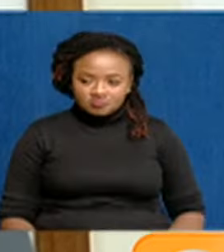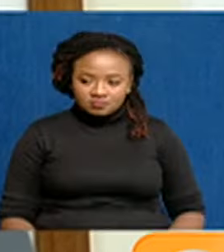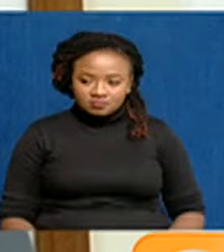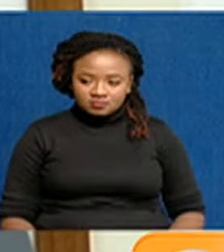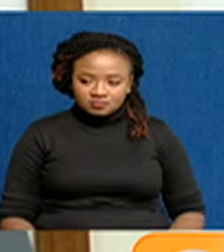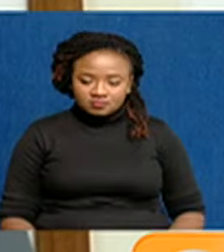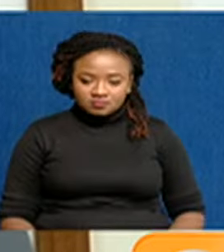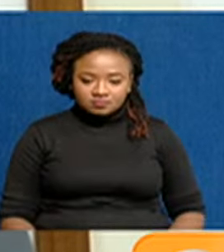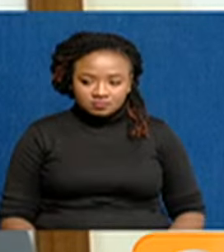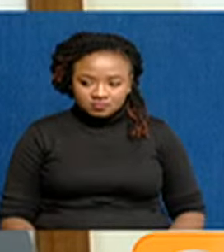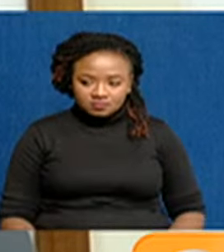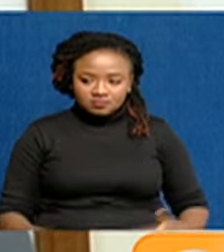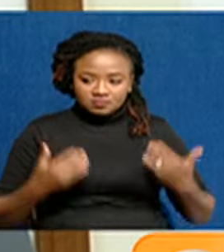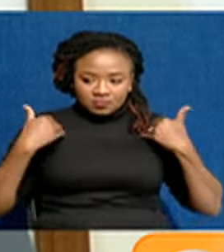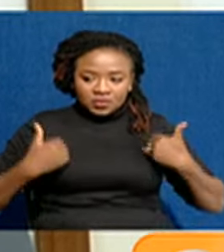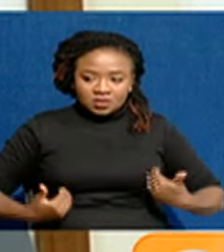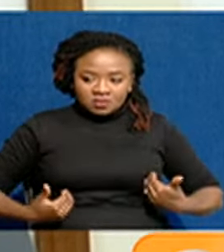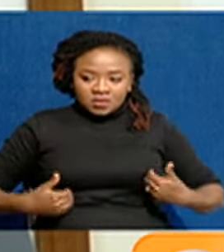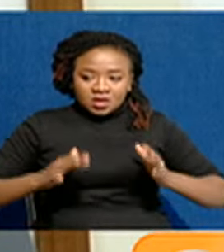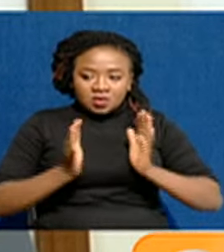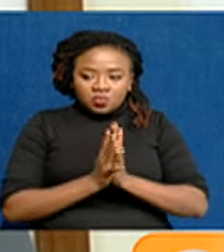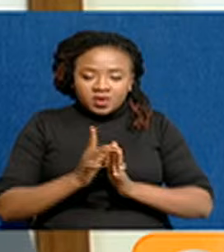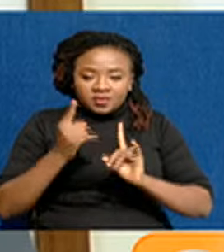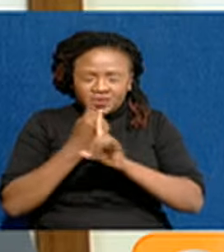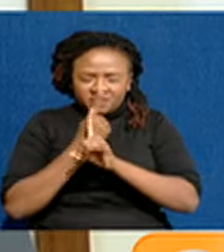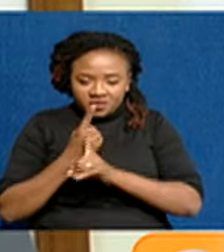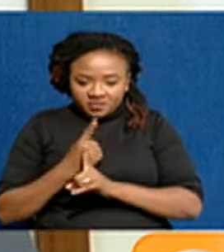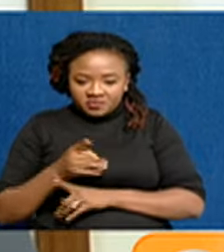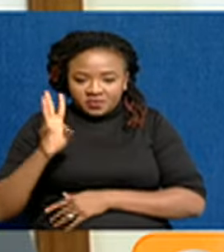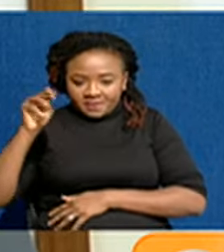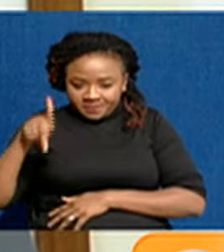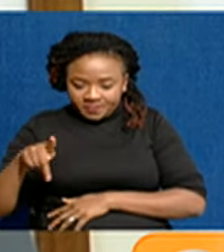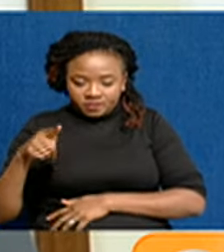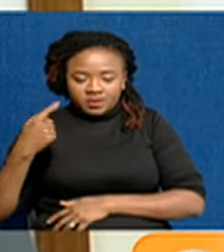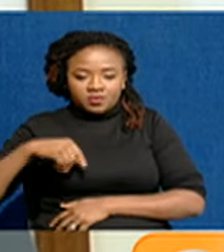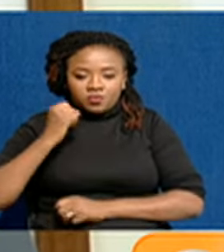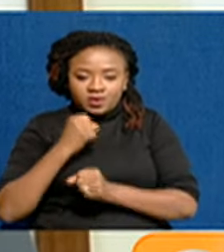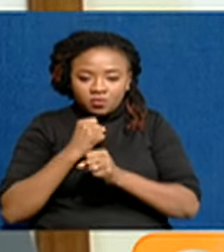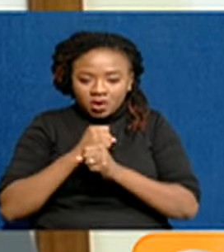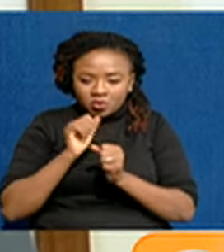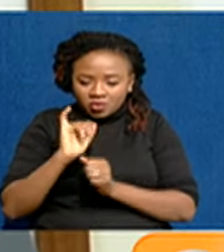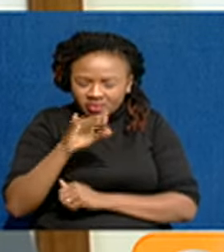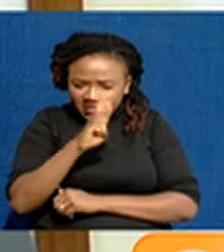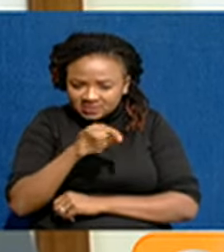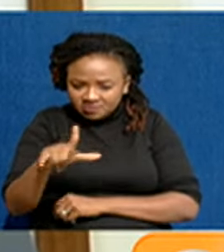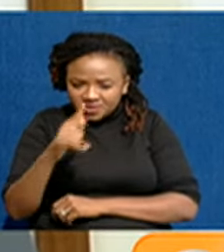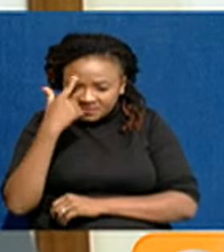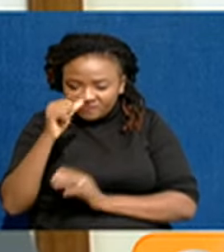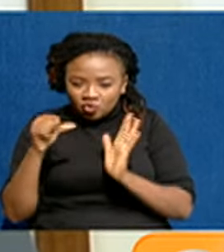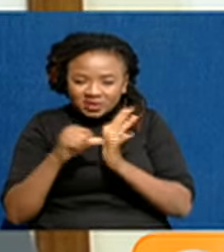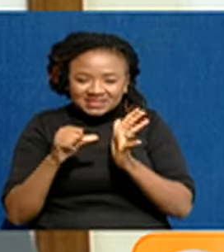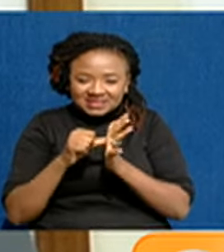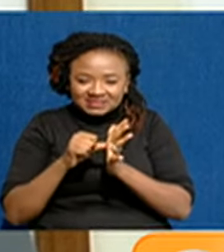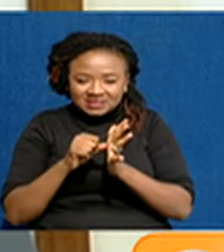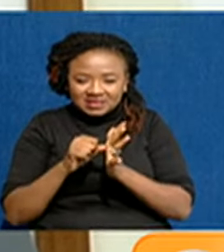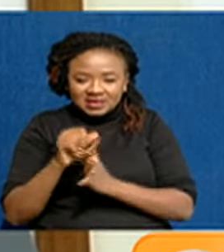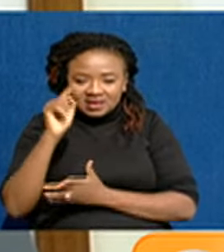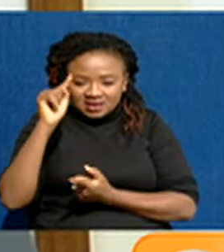like Mutula Kilonzo, Rachel Shebes and others, and Idris, there are quite a number of people that we've worked with on this